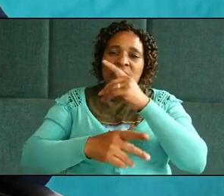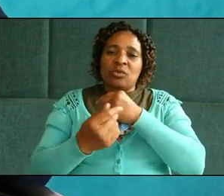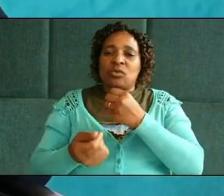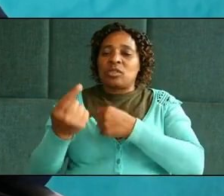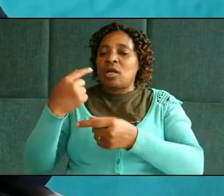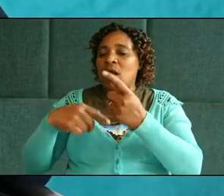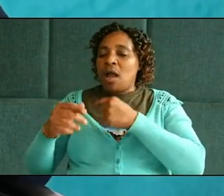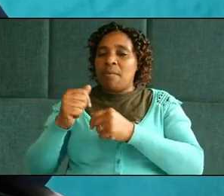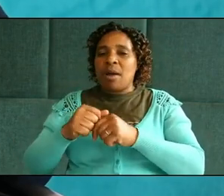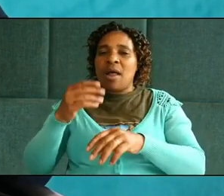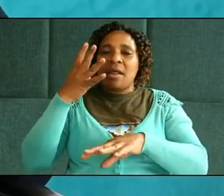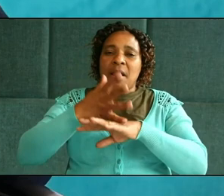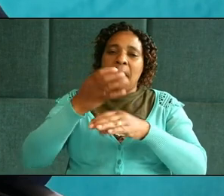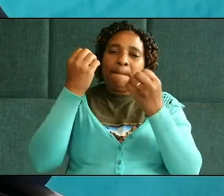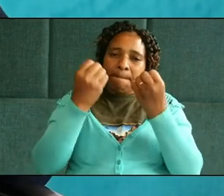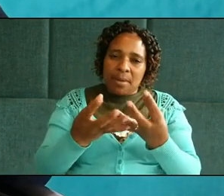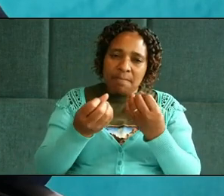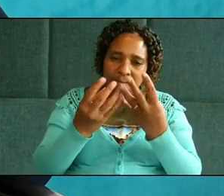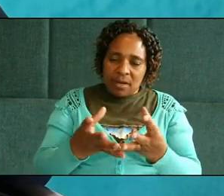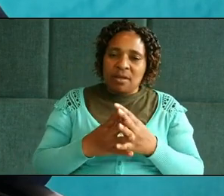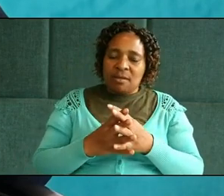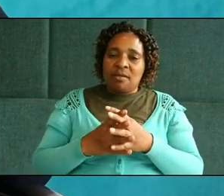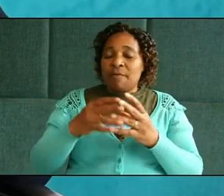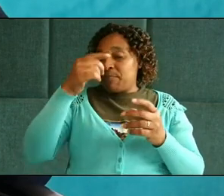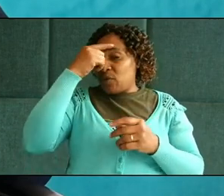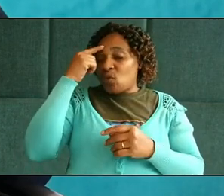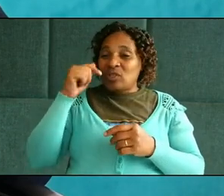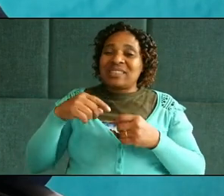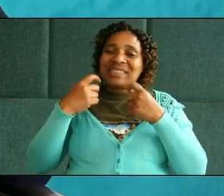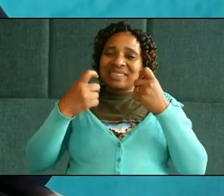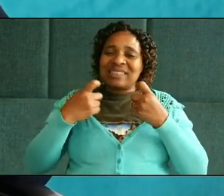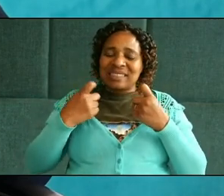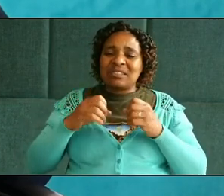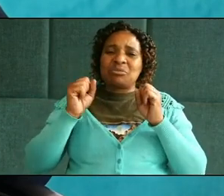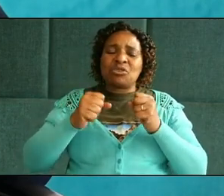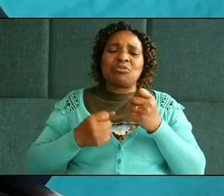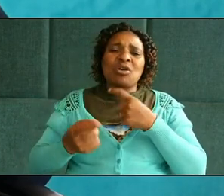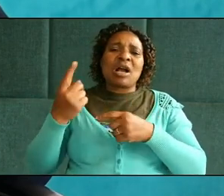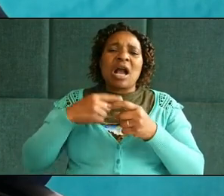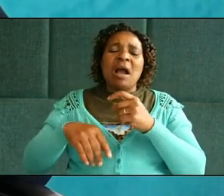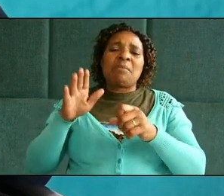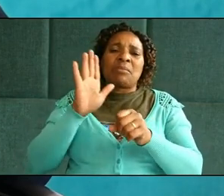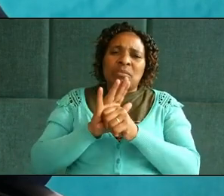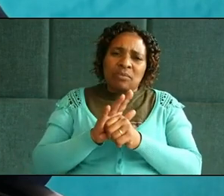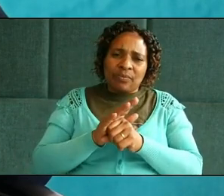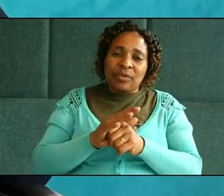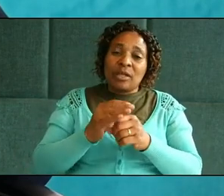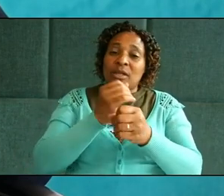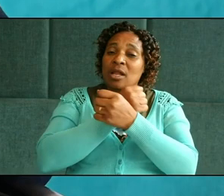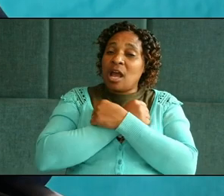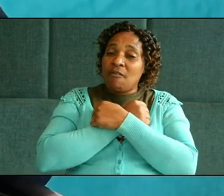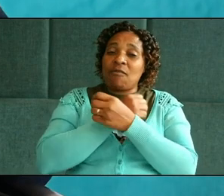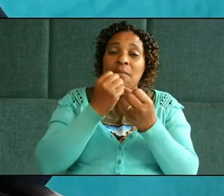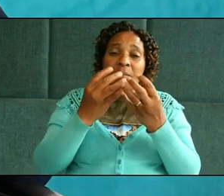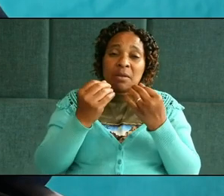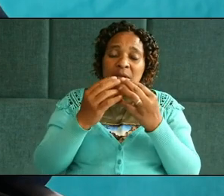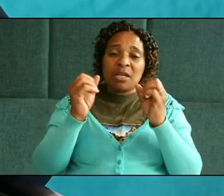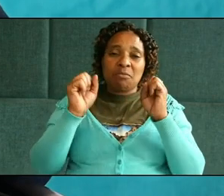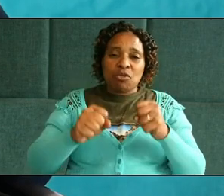deceive many. And because iniquity shall abound, the love of many shall wax